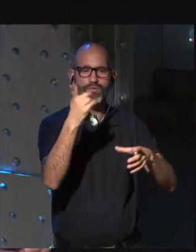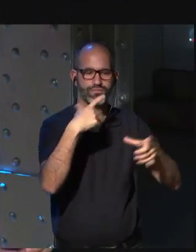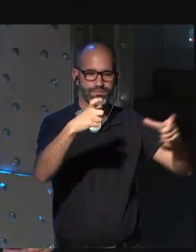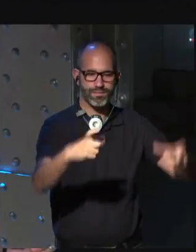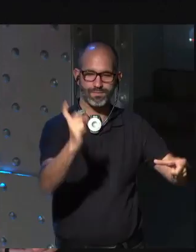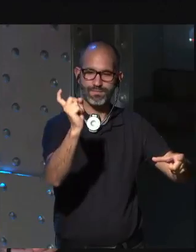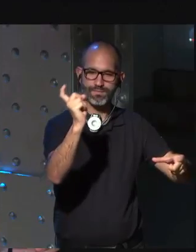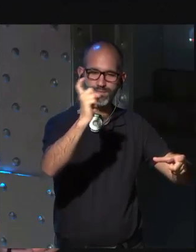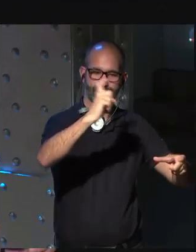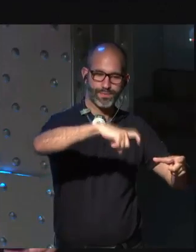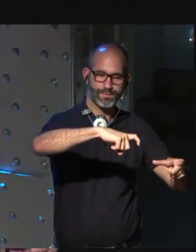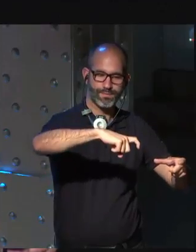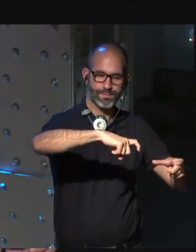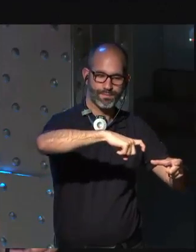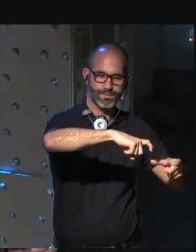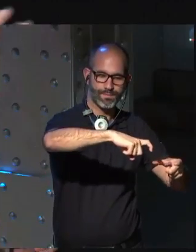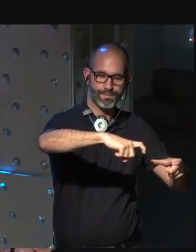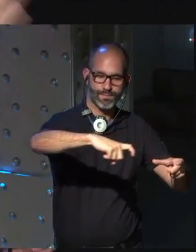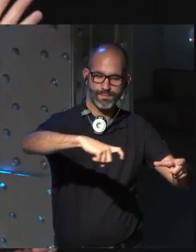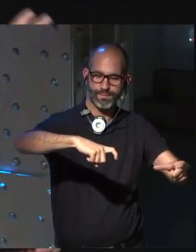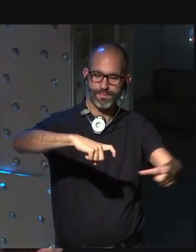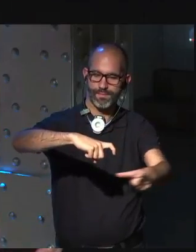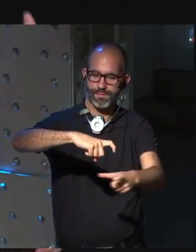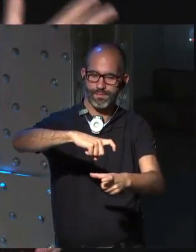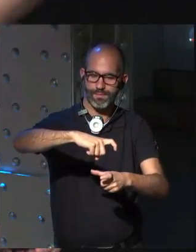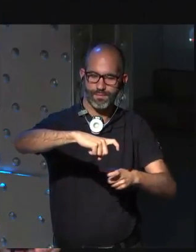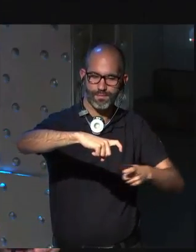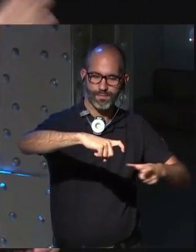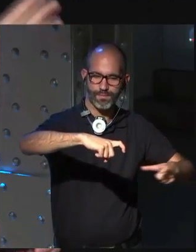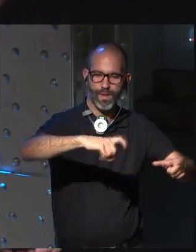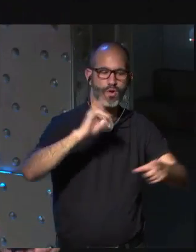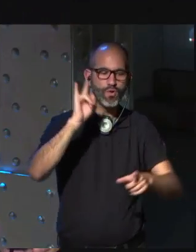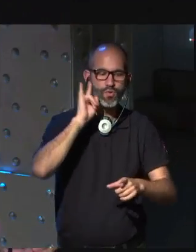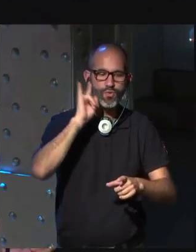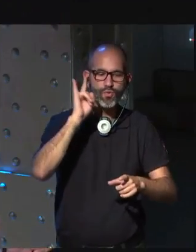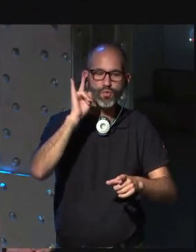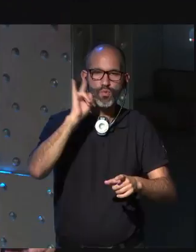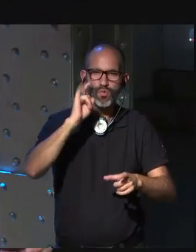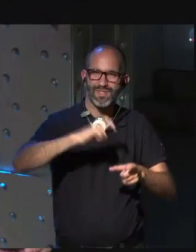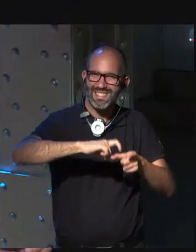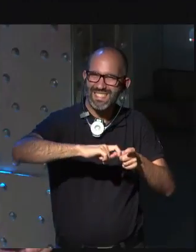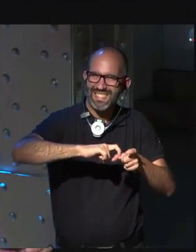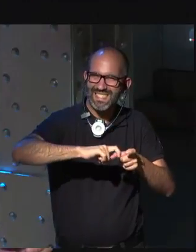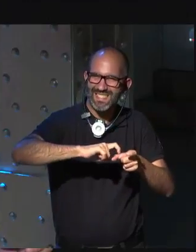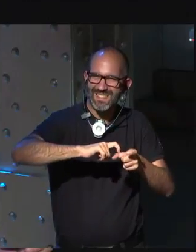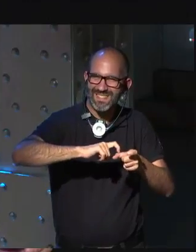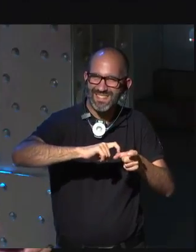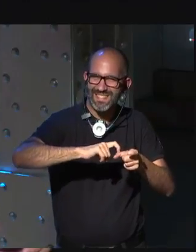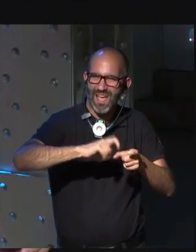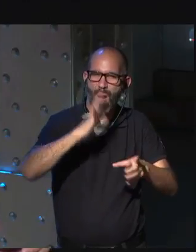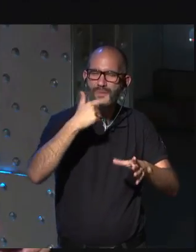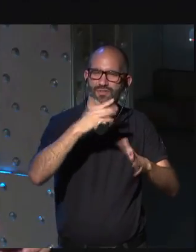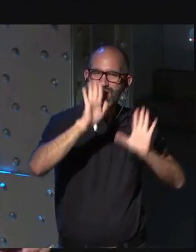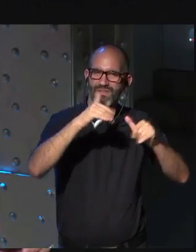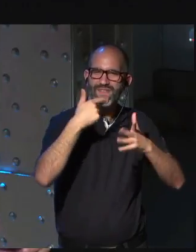and that's called pink noise. And everything you hear on a record is being filtered through that is, and it kind of, the way he put it, I don't know if this will translate,